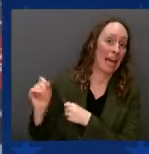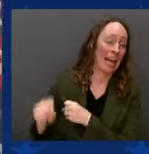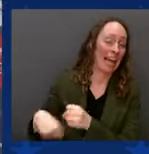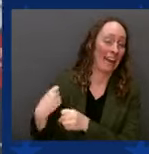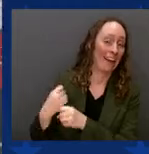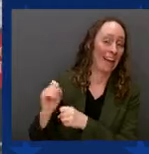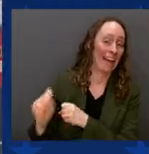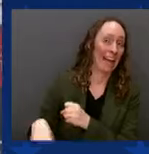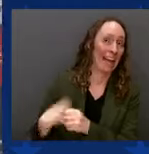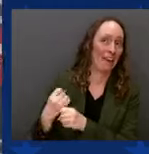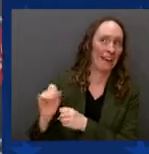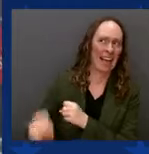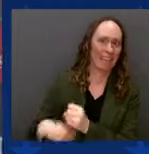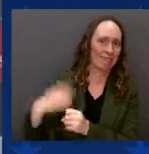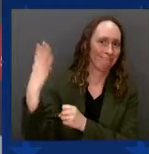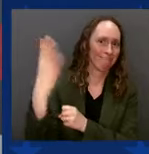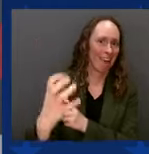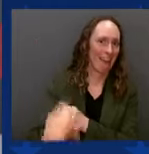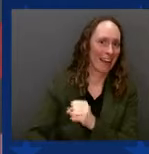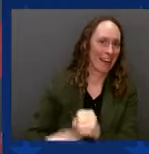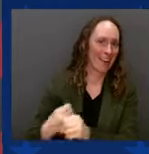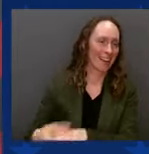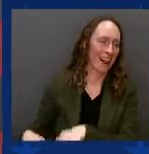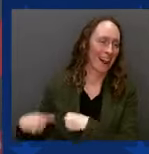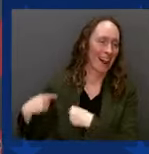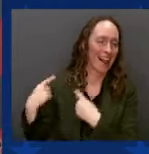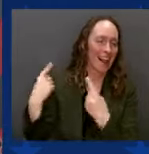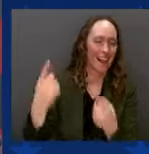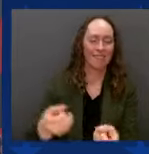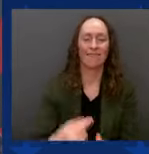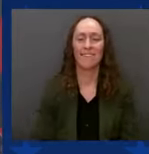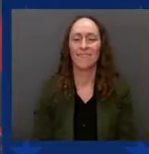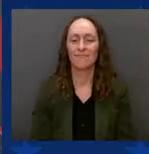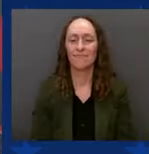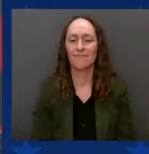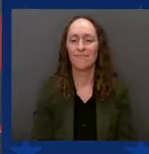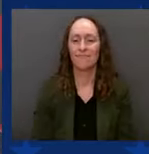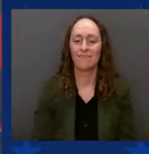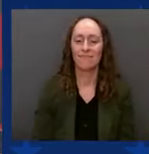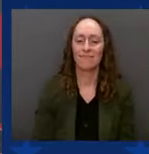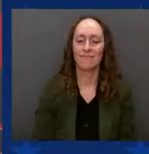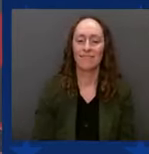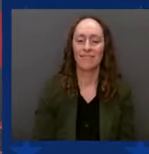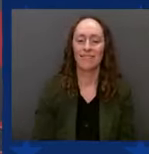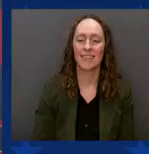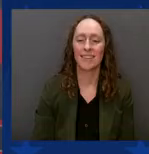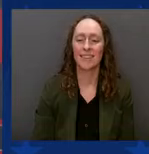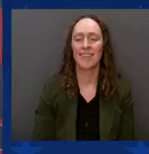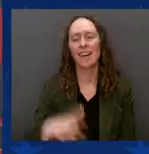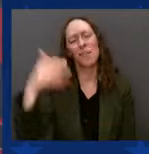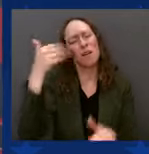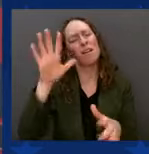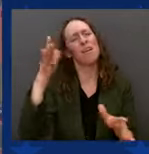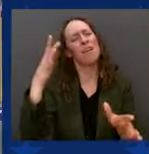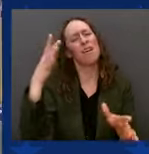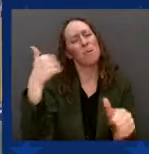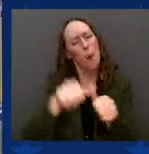Folks, let me conclude by saying, we just have to remember who we are. We're the United States of